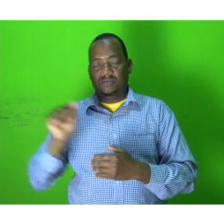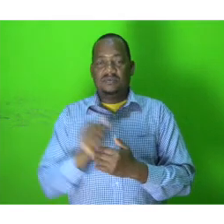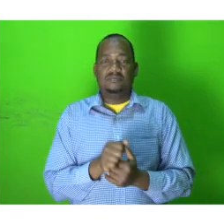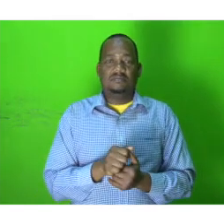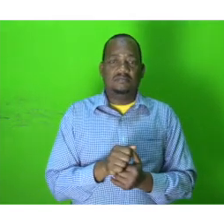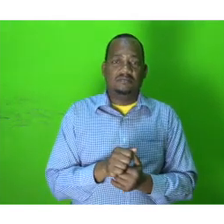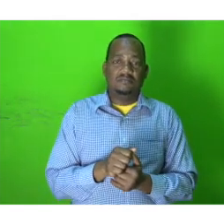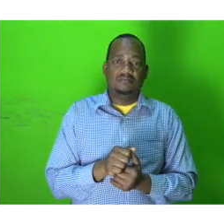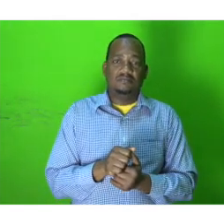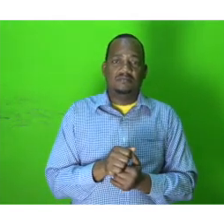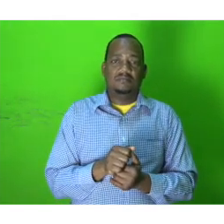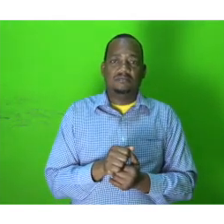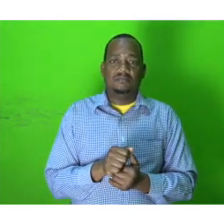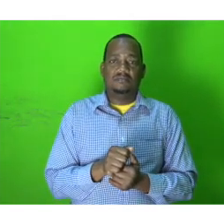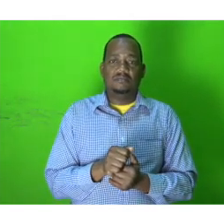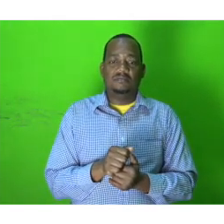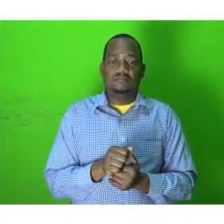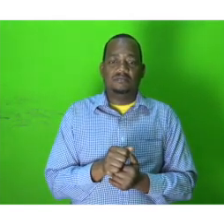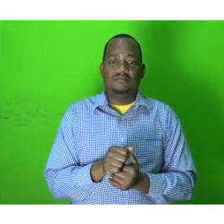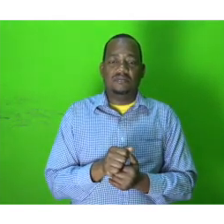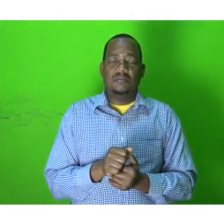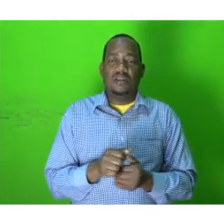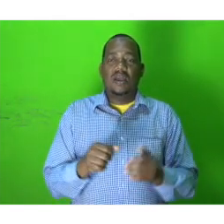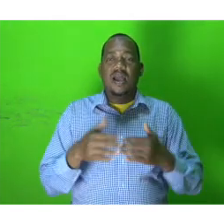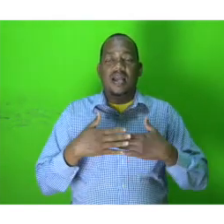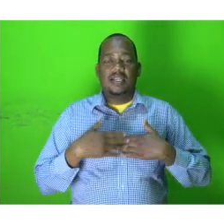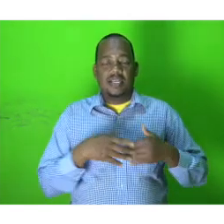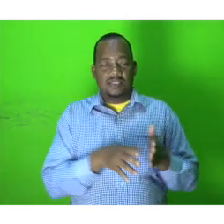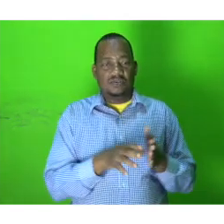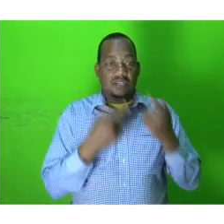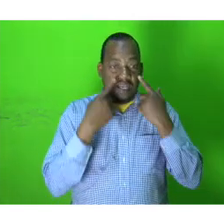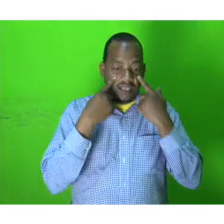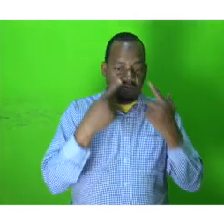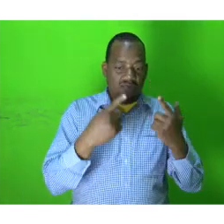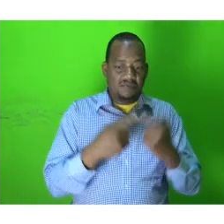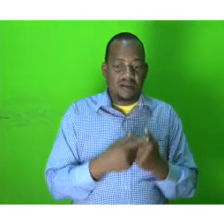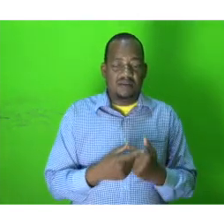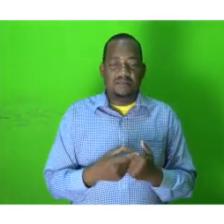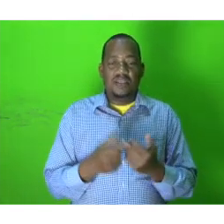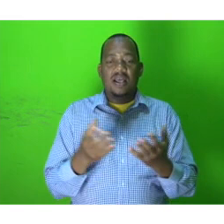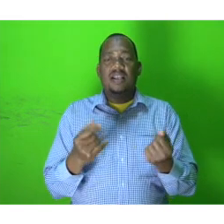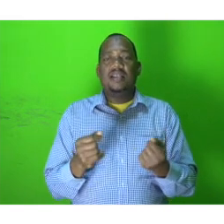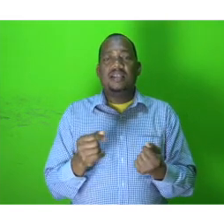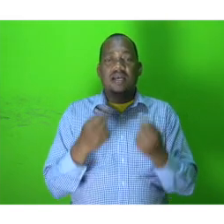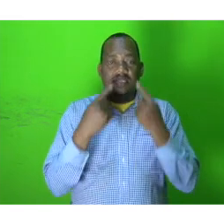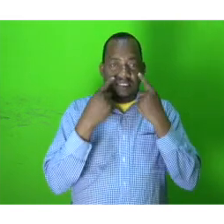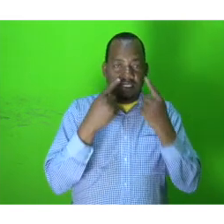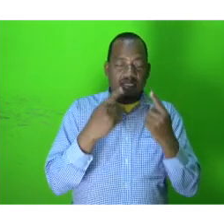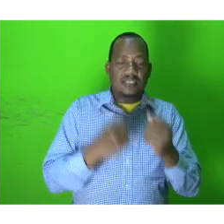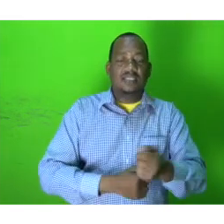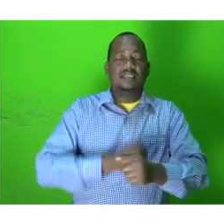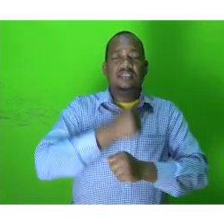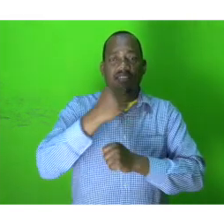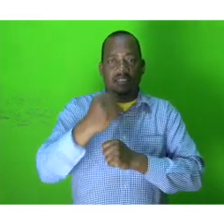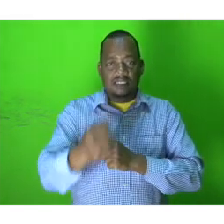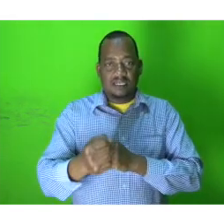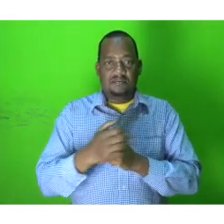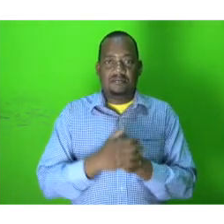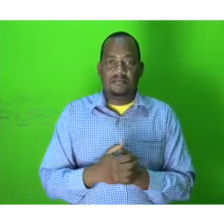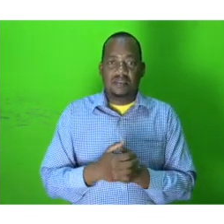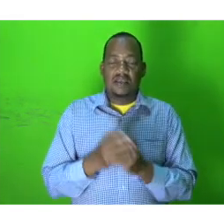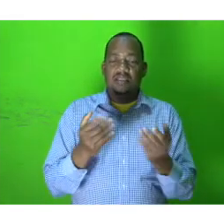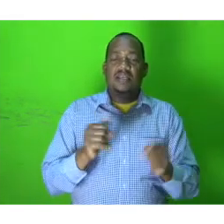if a drawer has closed his accounts. Dear student and other viewers, let us see the step